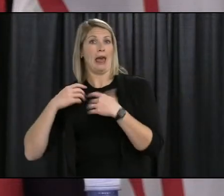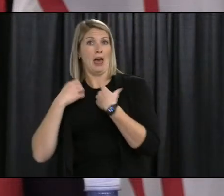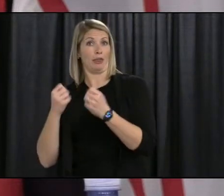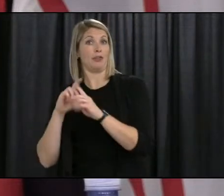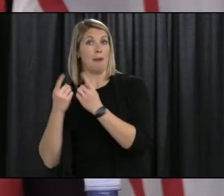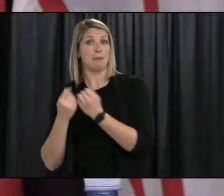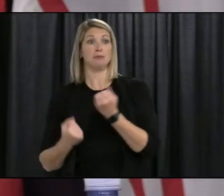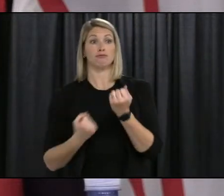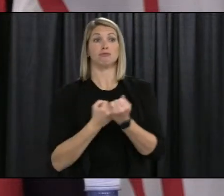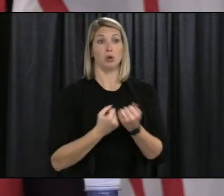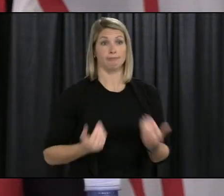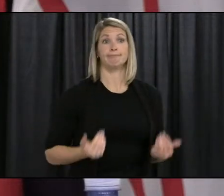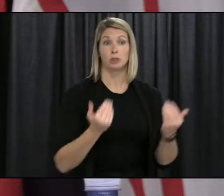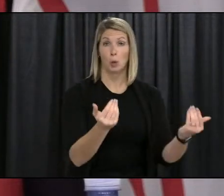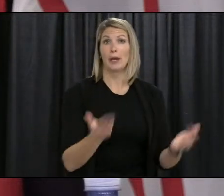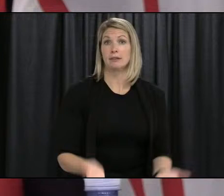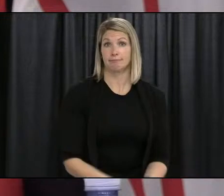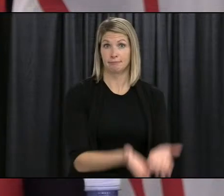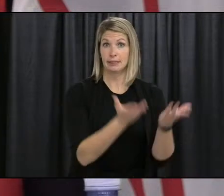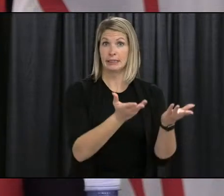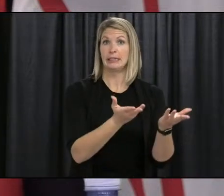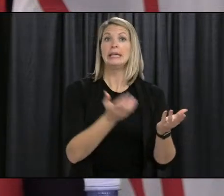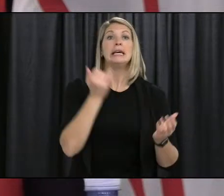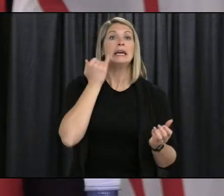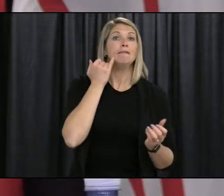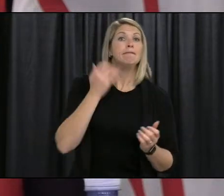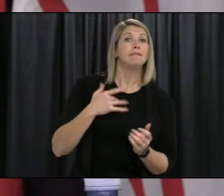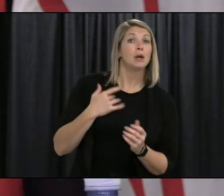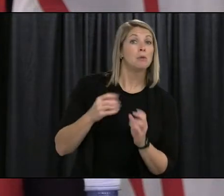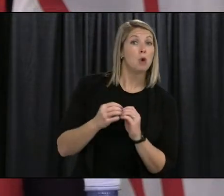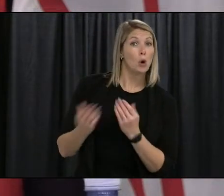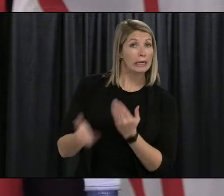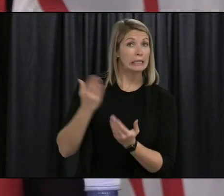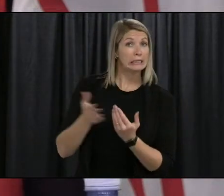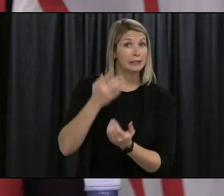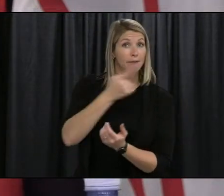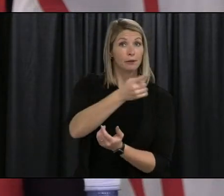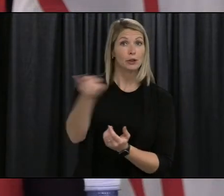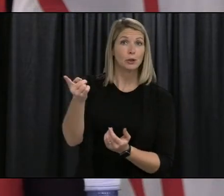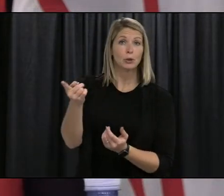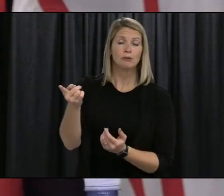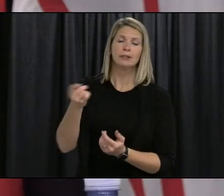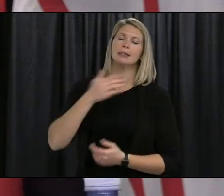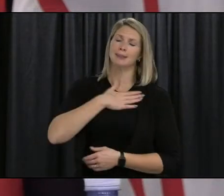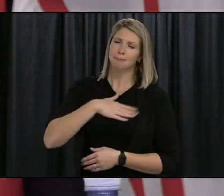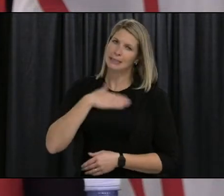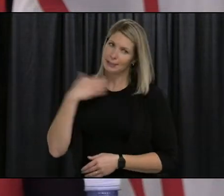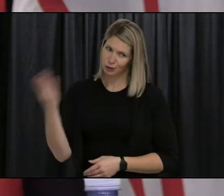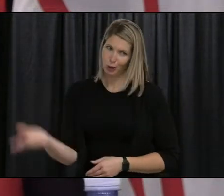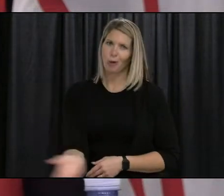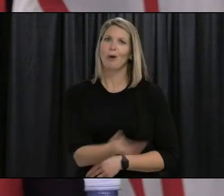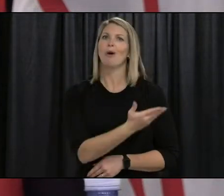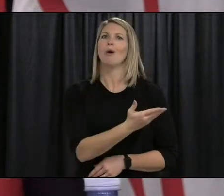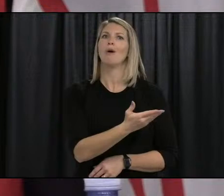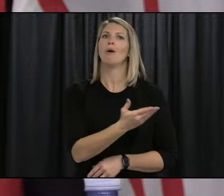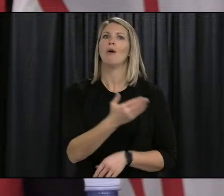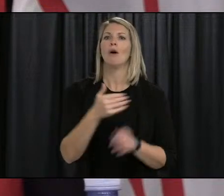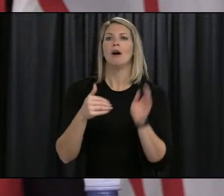authorities. And if that turns out to be more convenient for you, then by all means go. Family